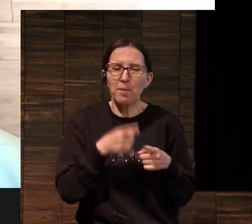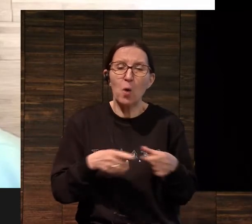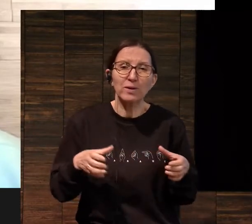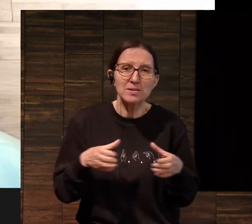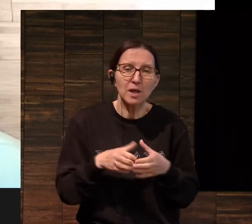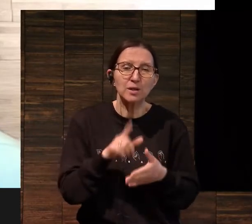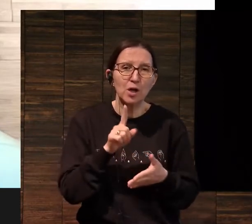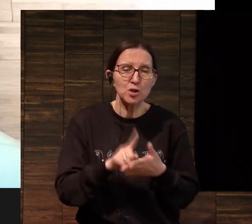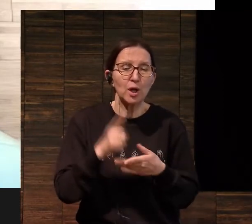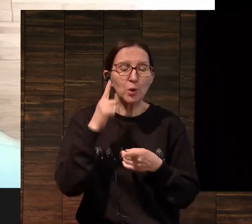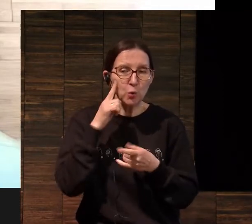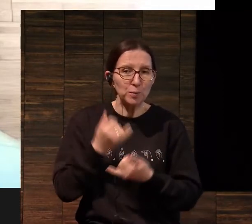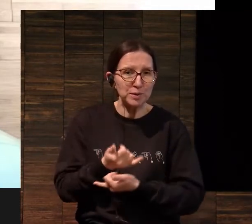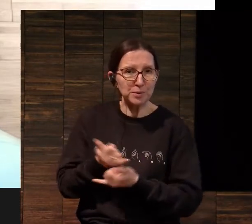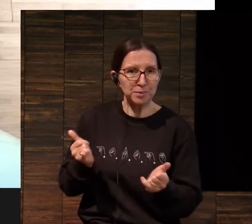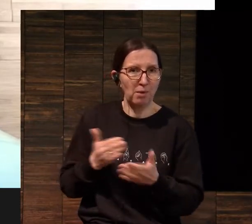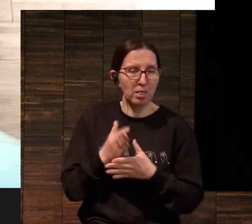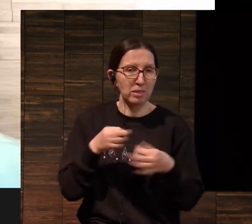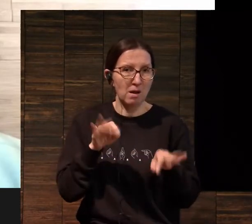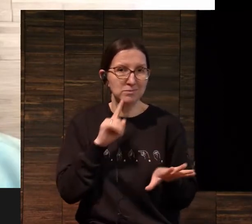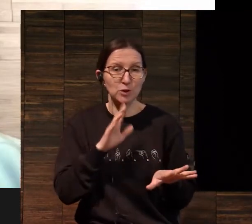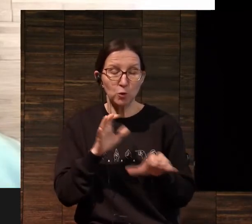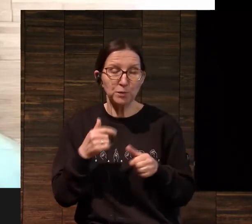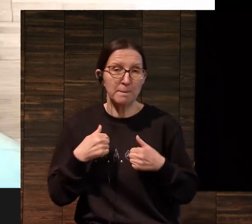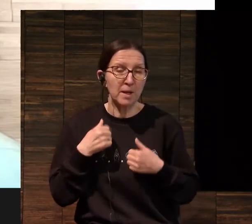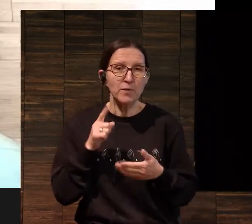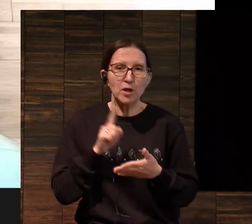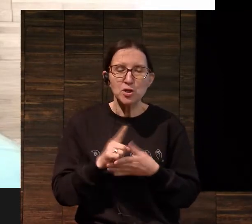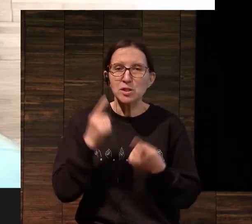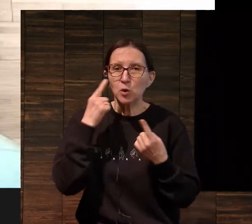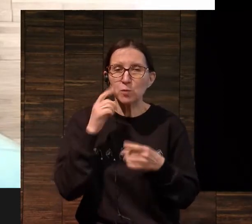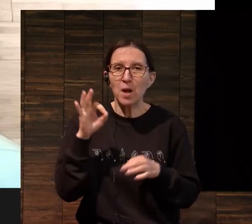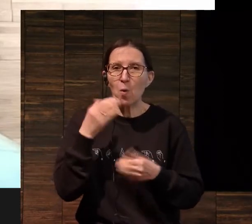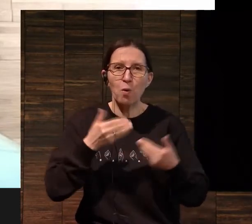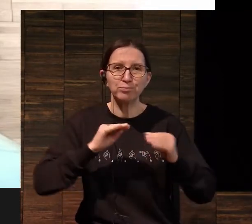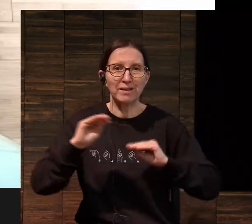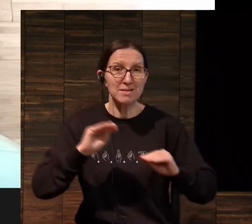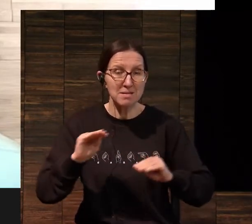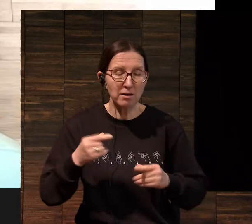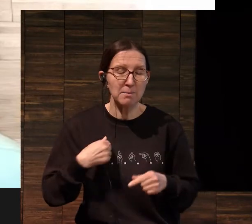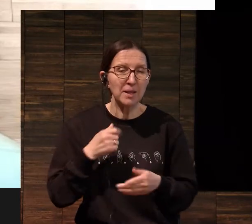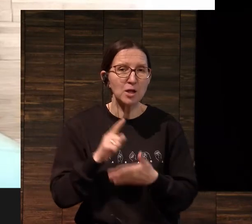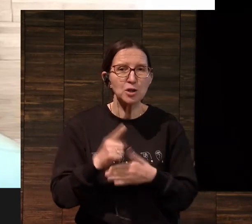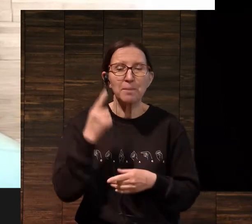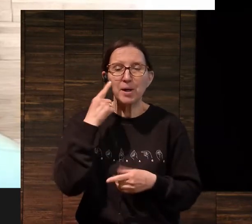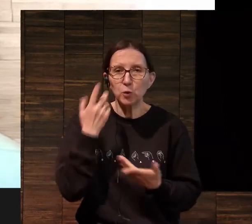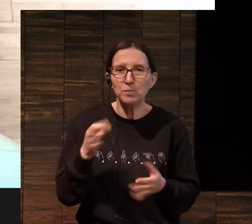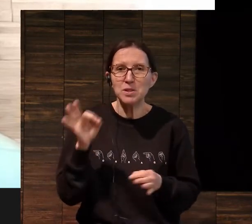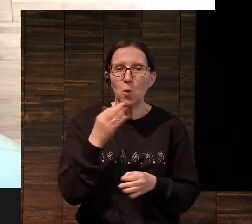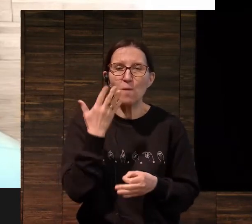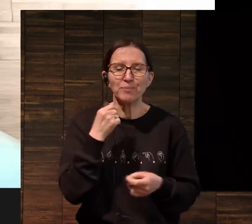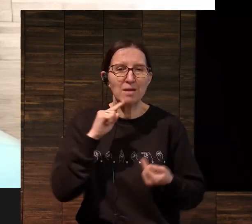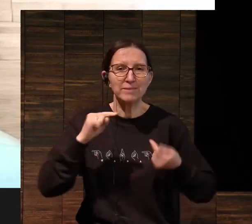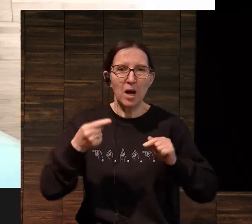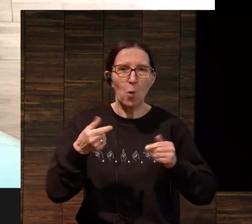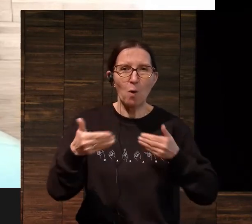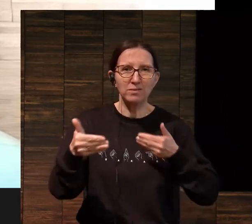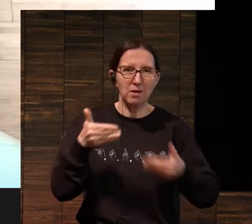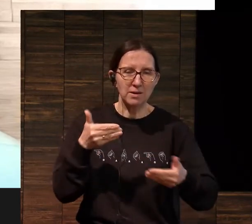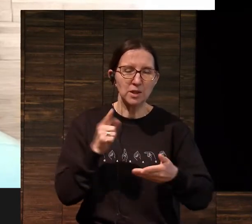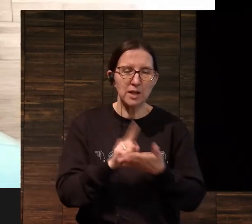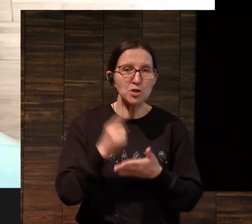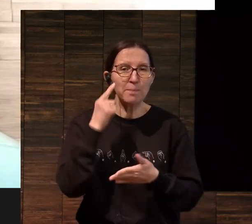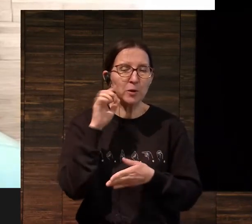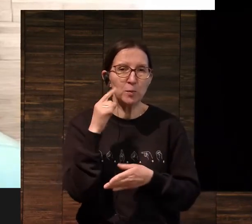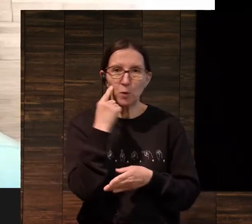So you have color contrast, you have the visual aesthetics of the site itself. These need to be compliant.